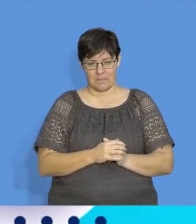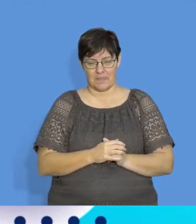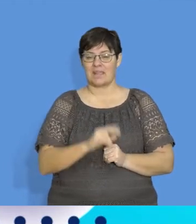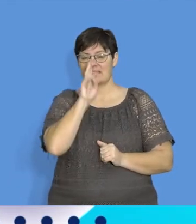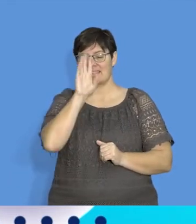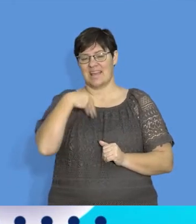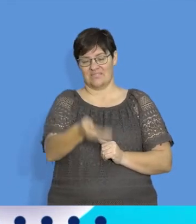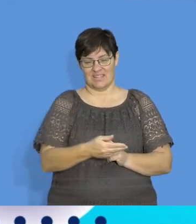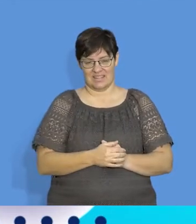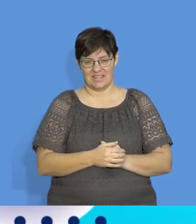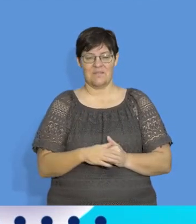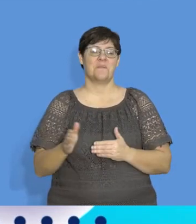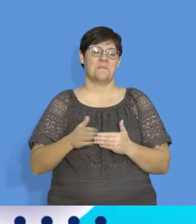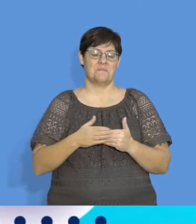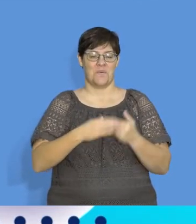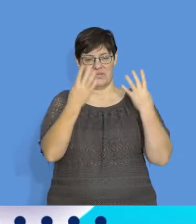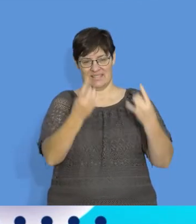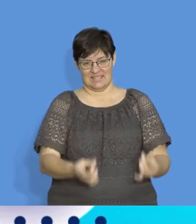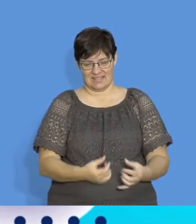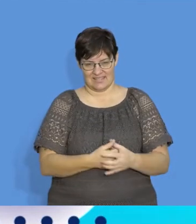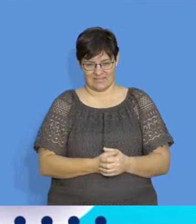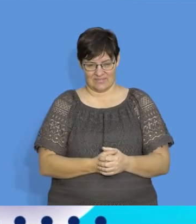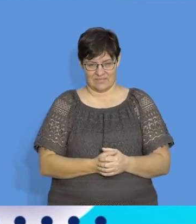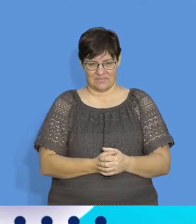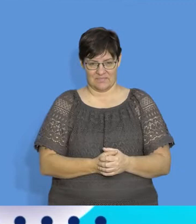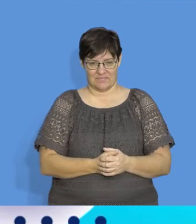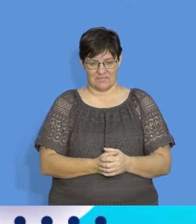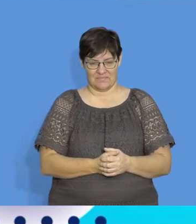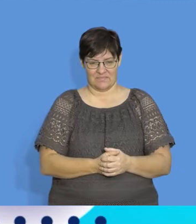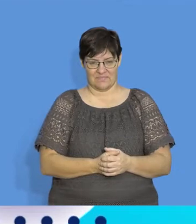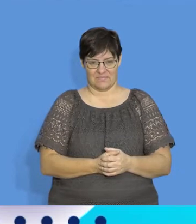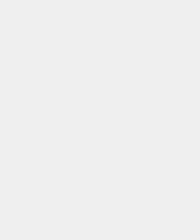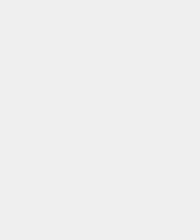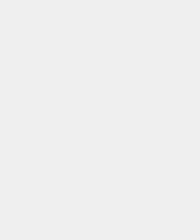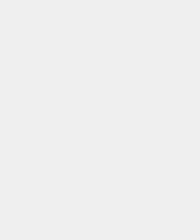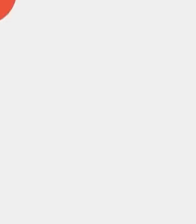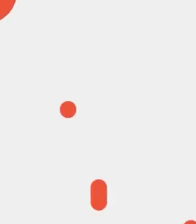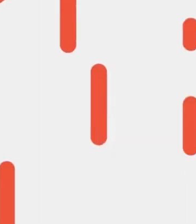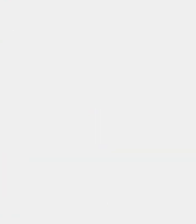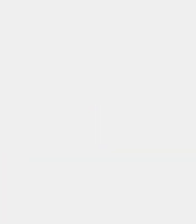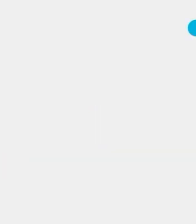better. Consistency is very important. See you after the break with more statistics.